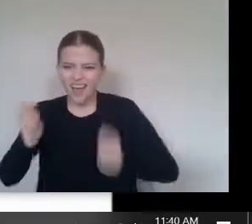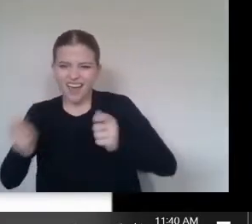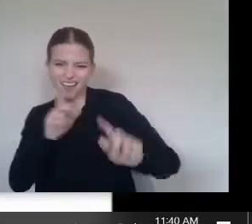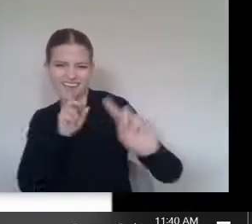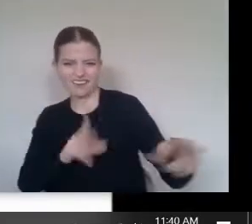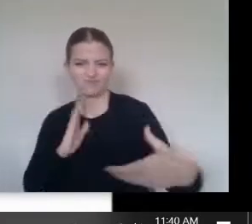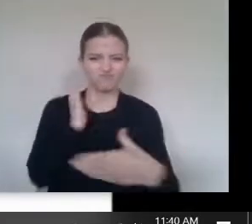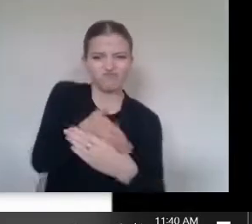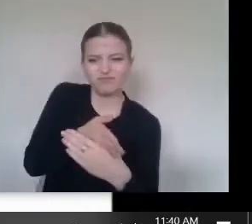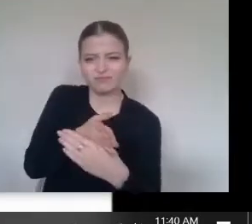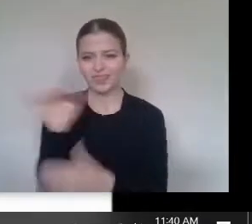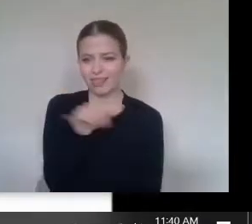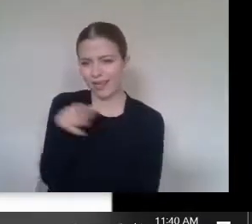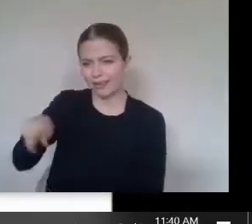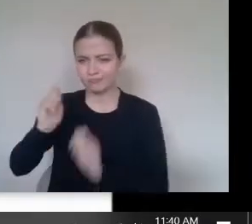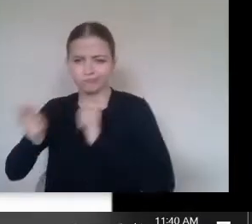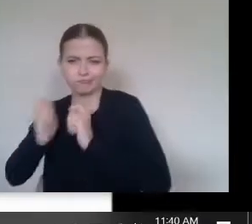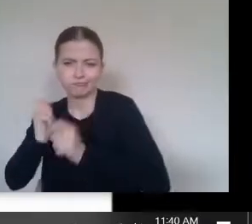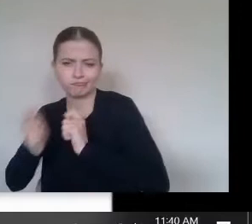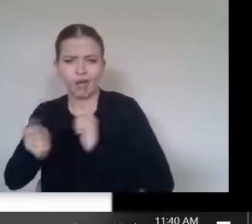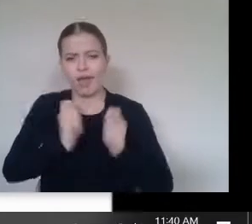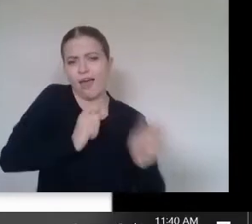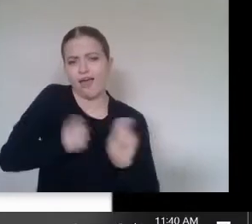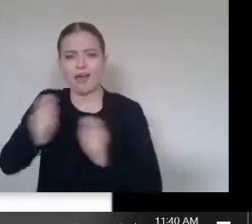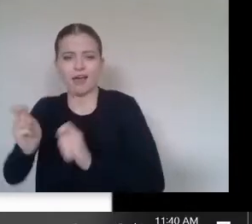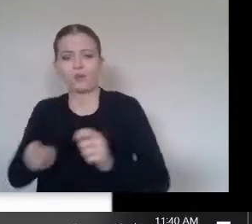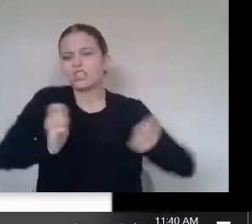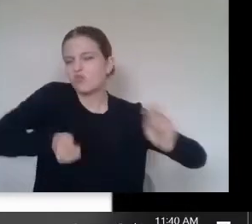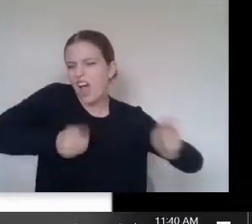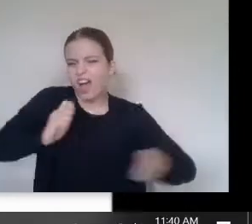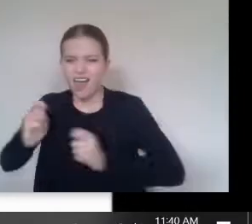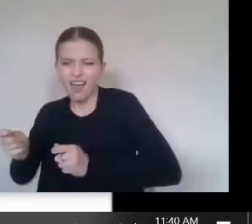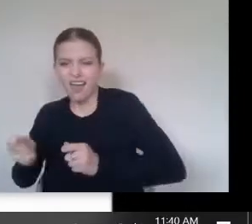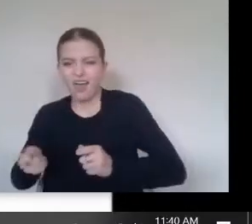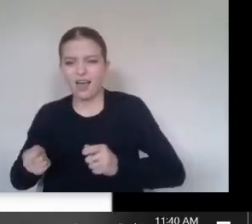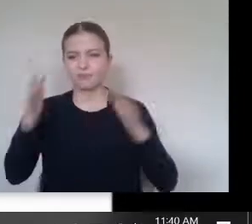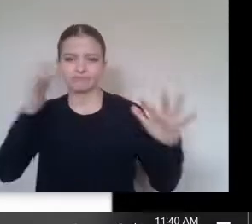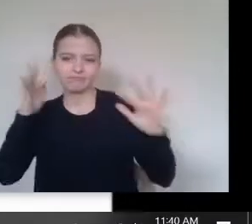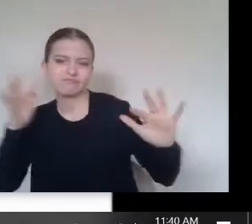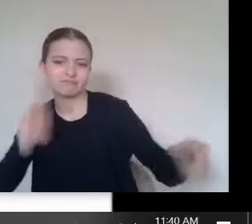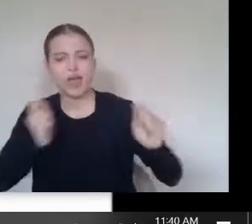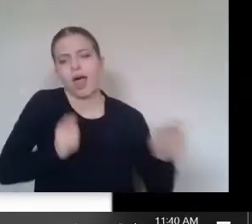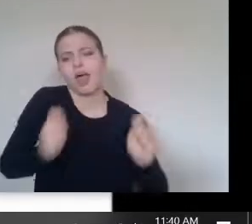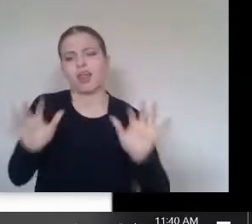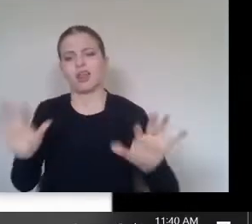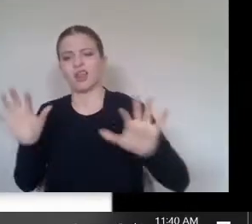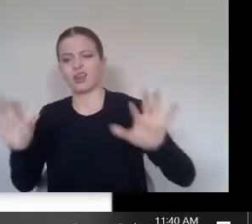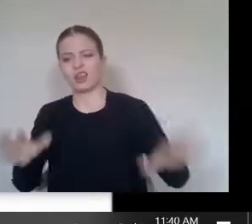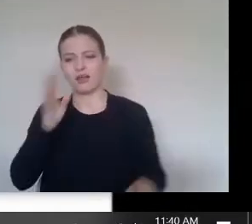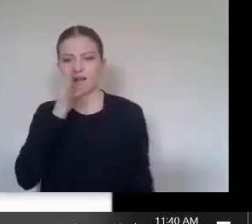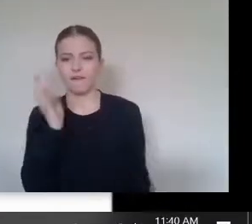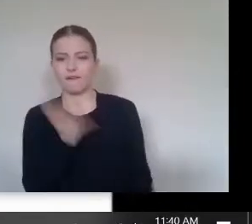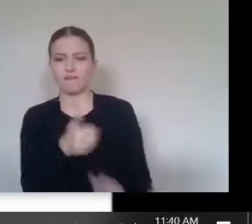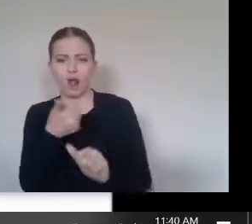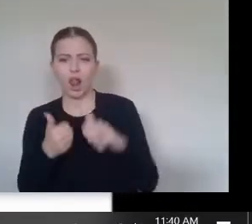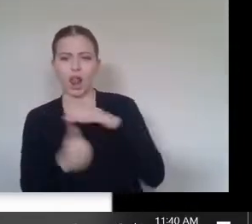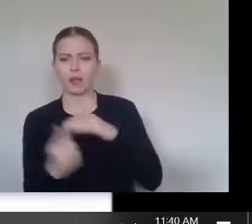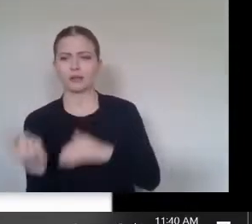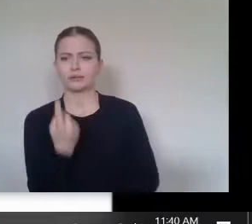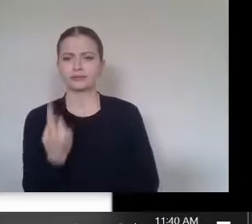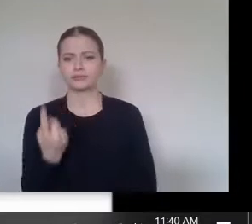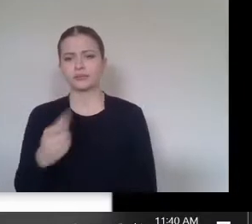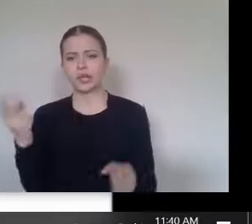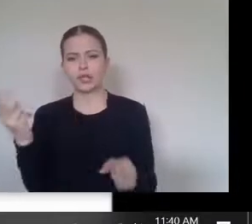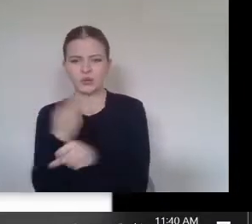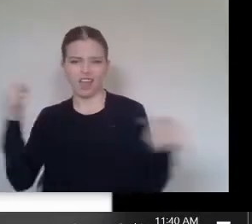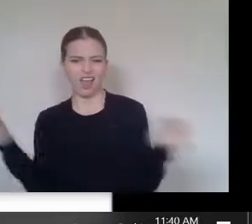Barging in as only percussion instruments can do. We drummed, we percussed, we employed xylophonists and symbolism. We